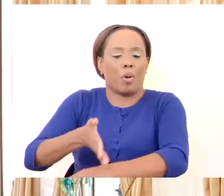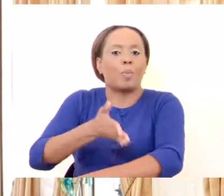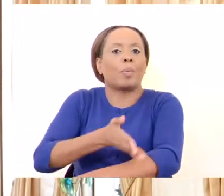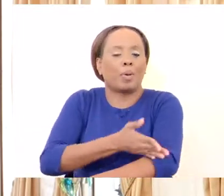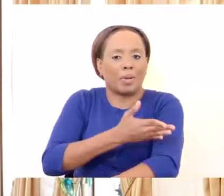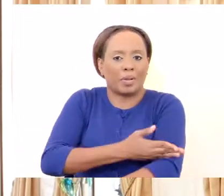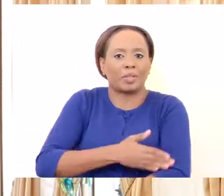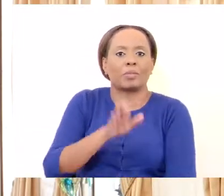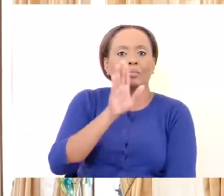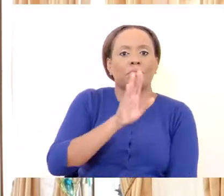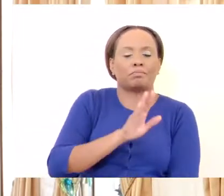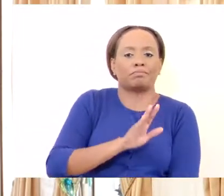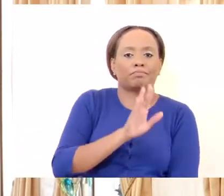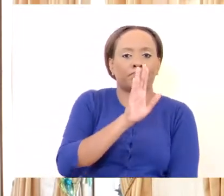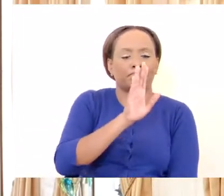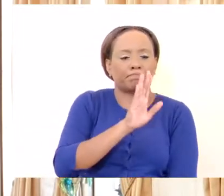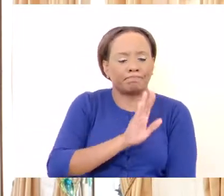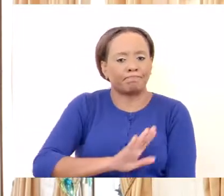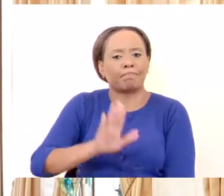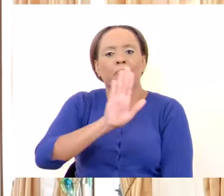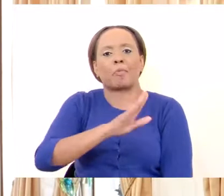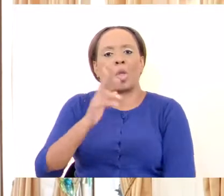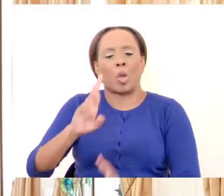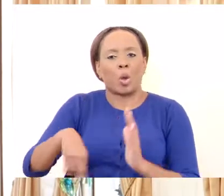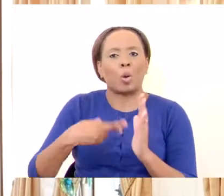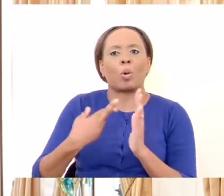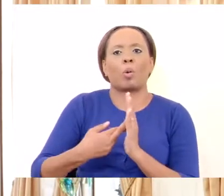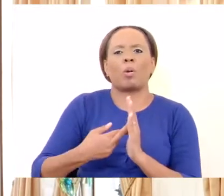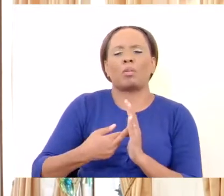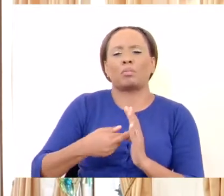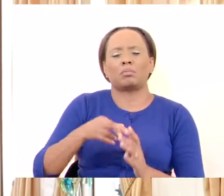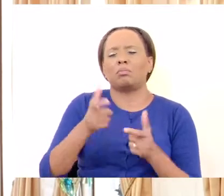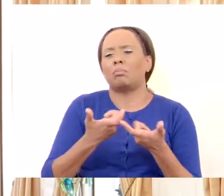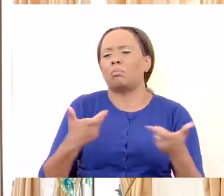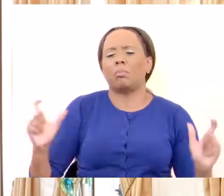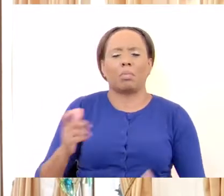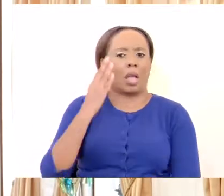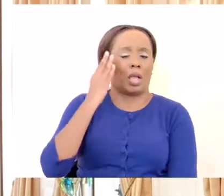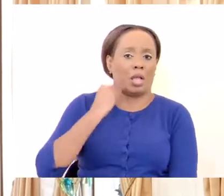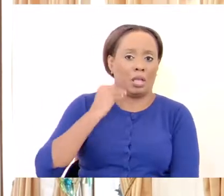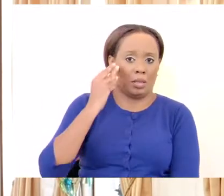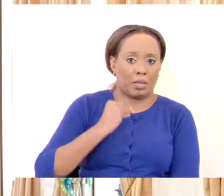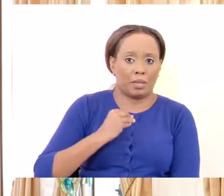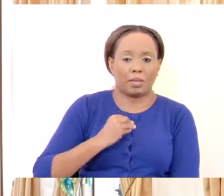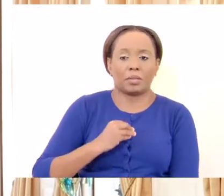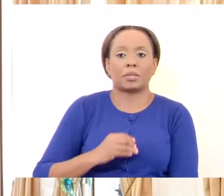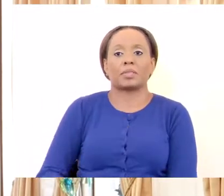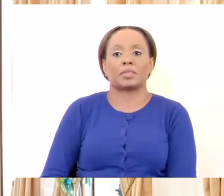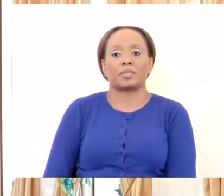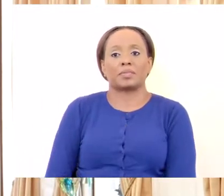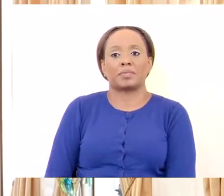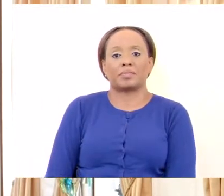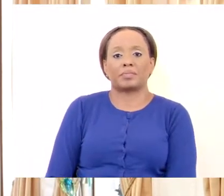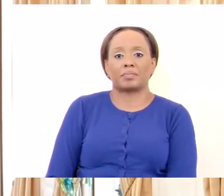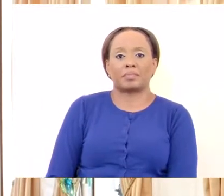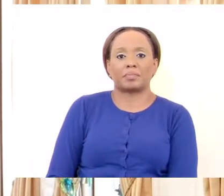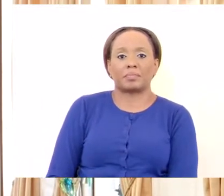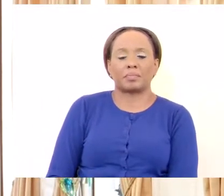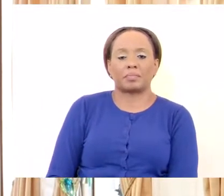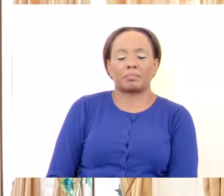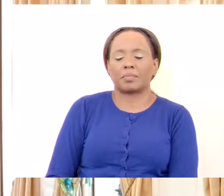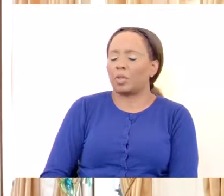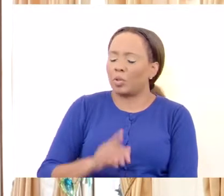therefore, as Director of Medical Services and your vast experience in pediatrics, you were very